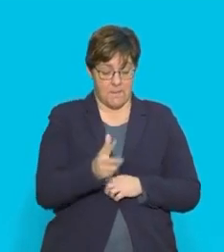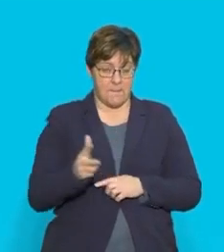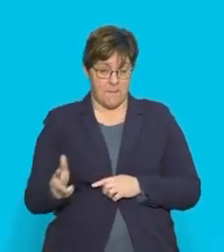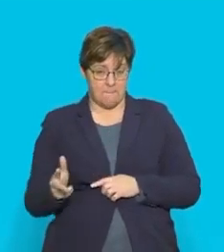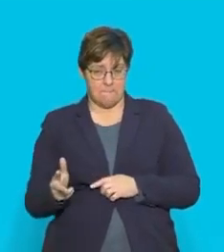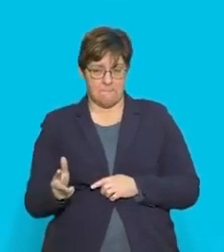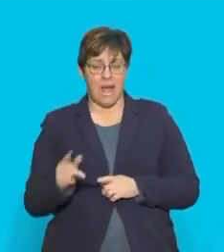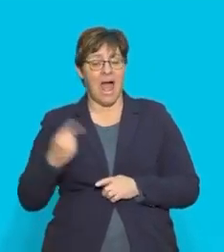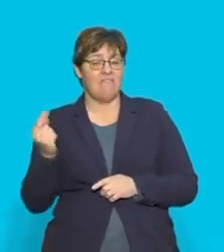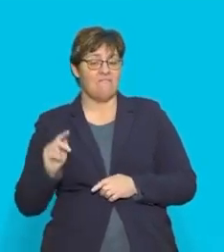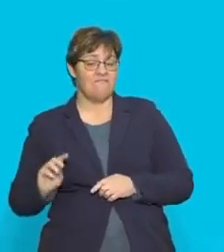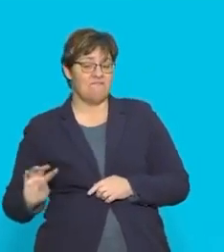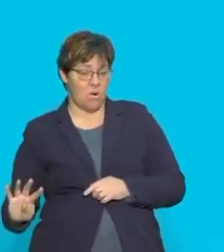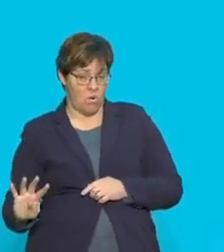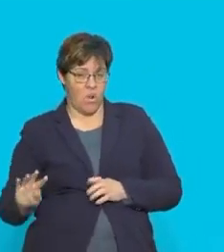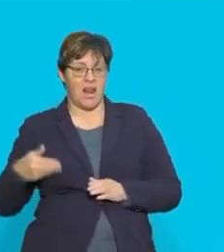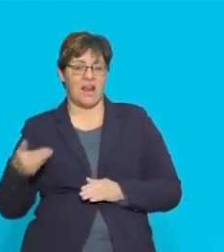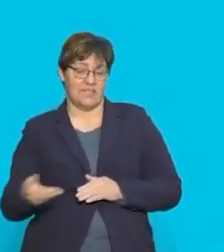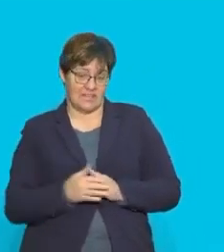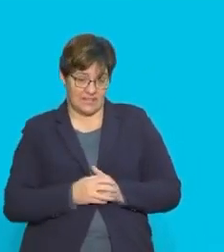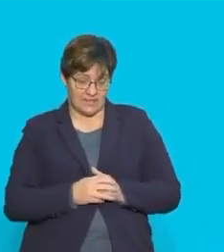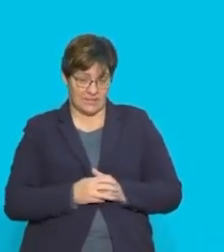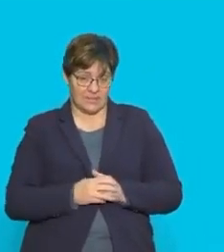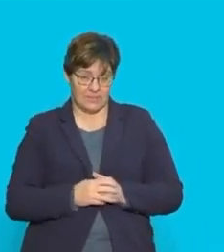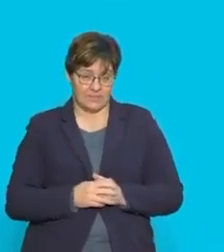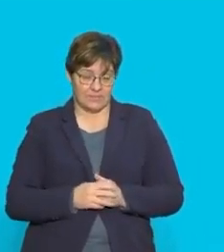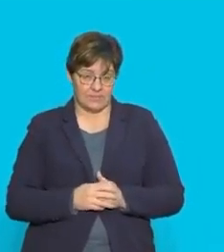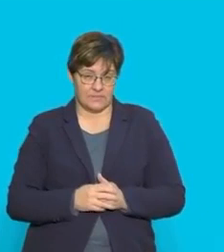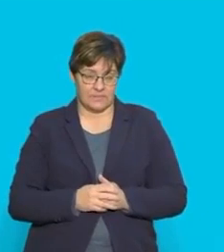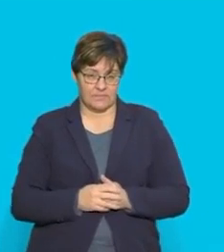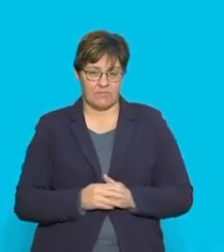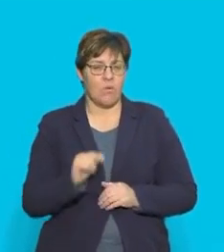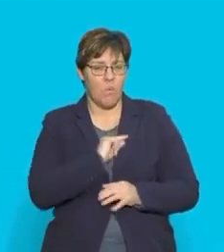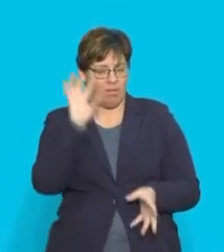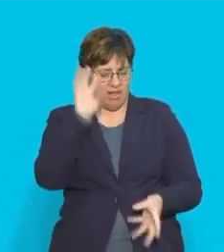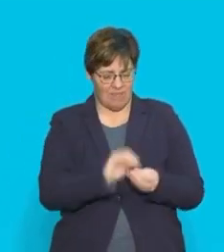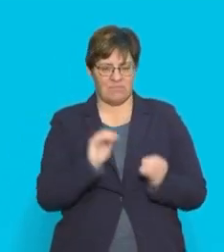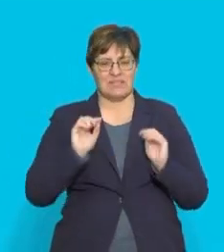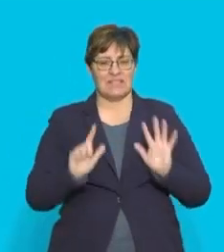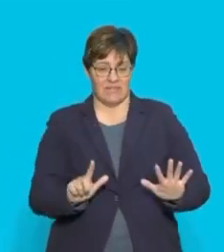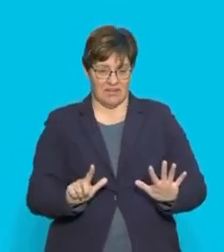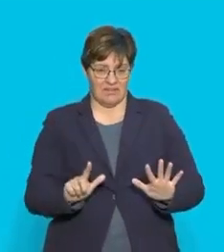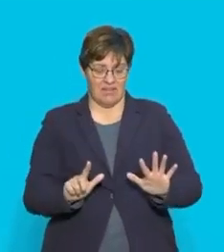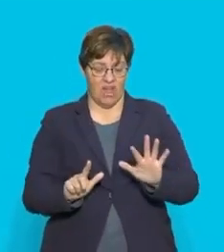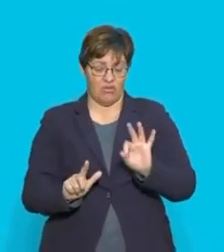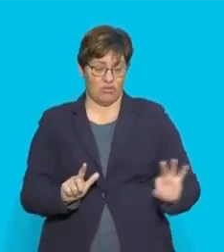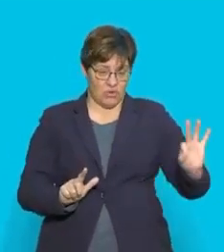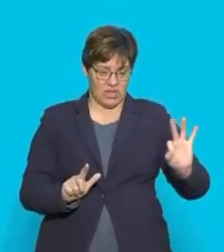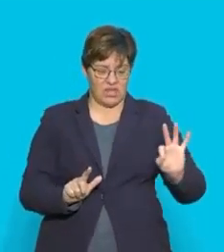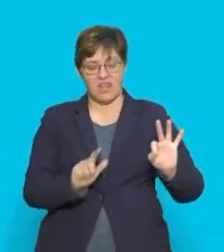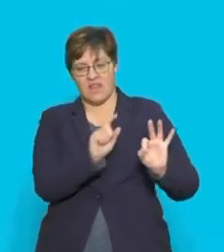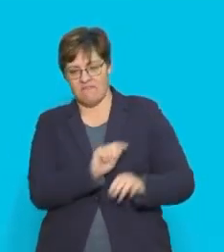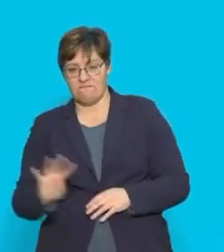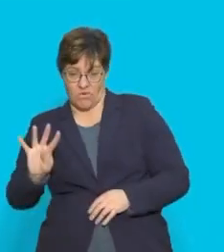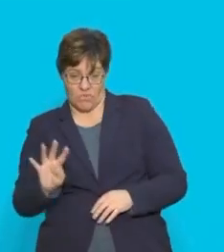have 1, 2, 3, 4 cars, because we have 7 cars. Are we together? So to